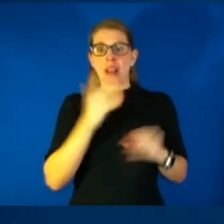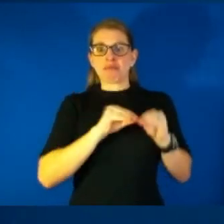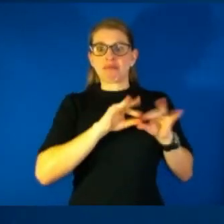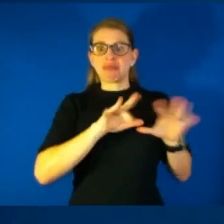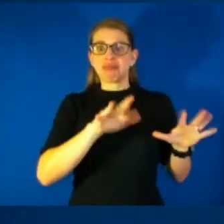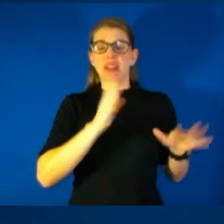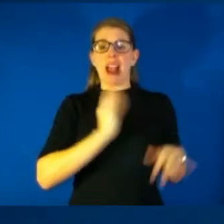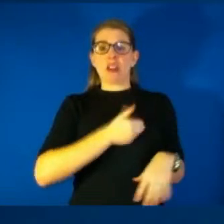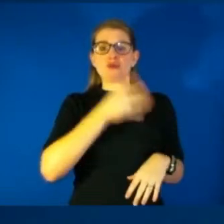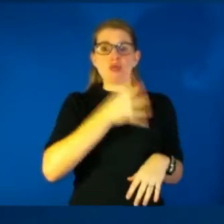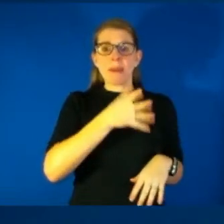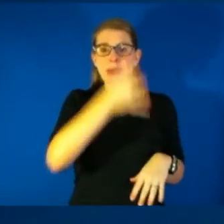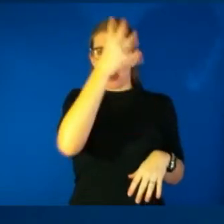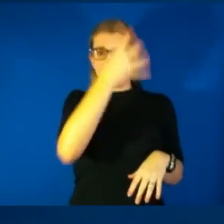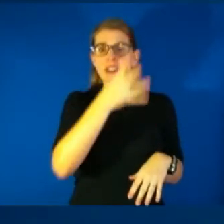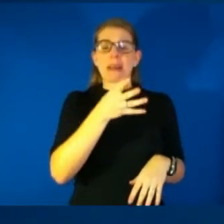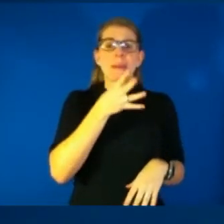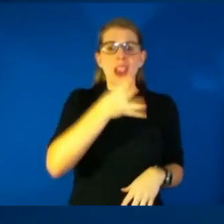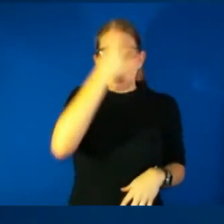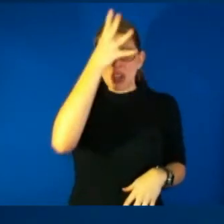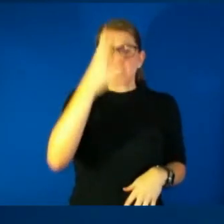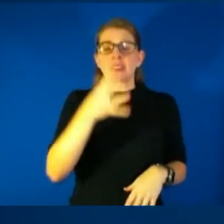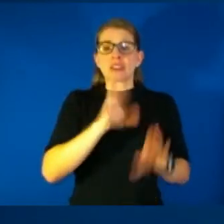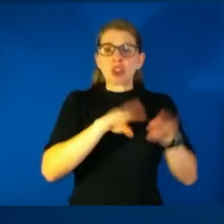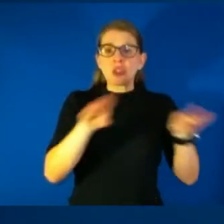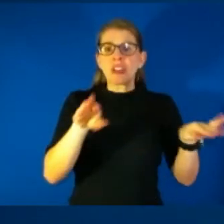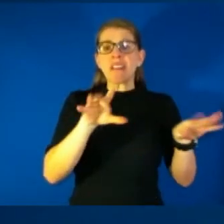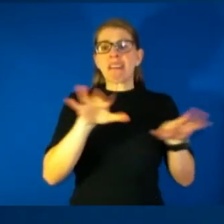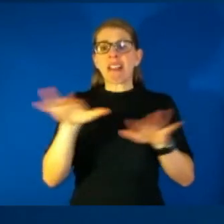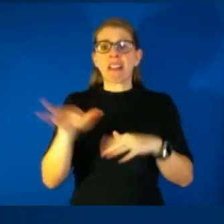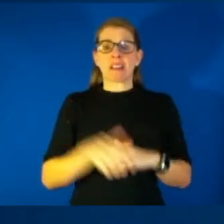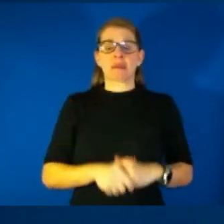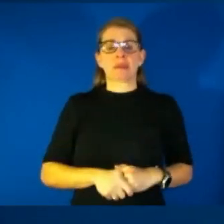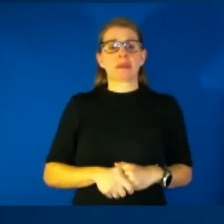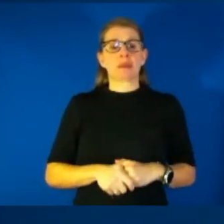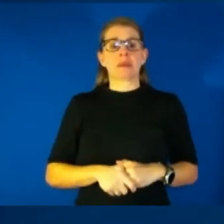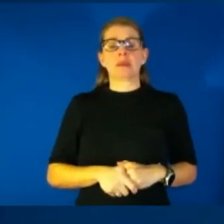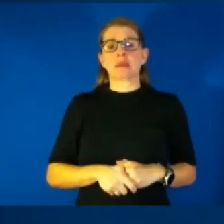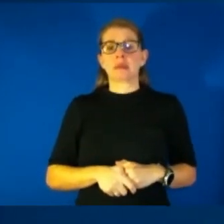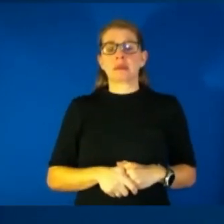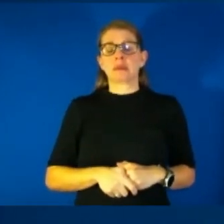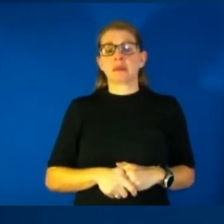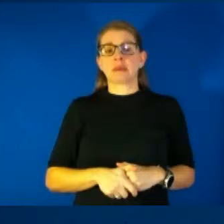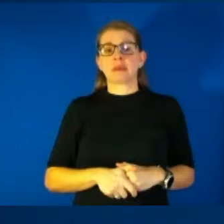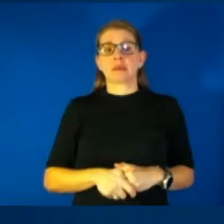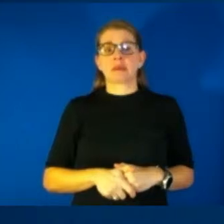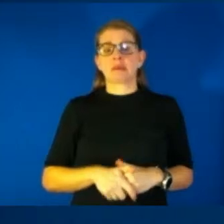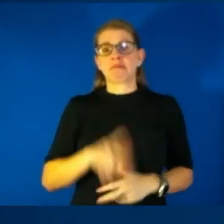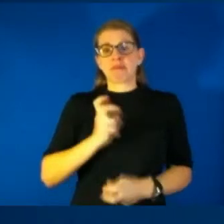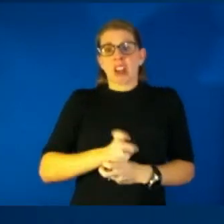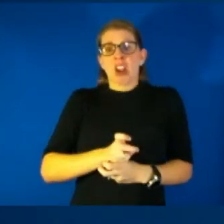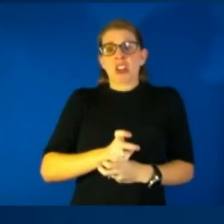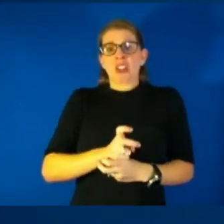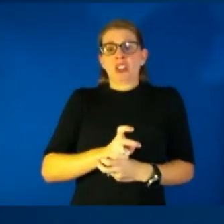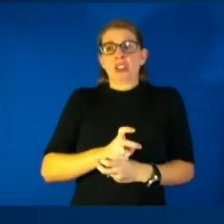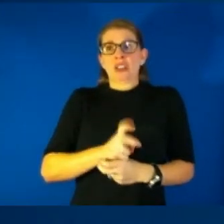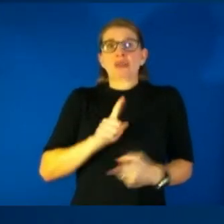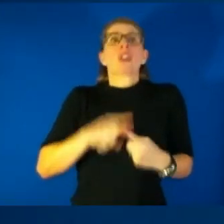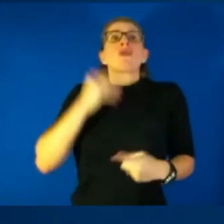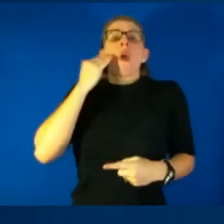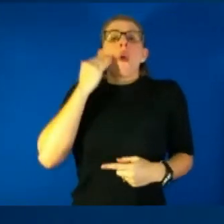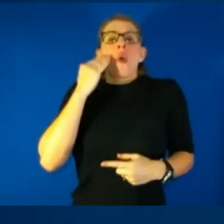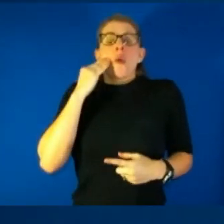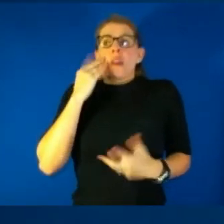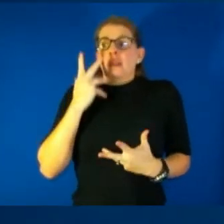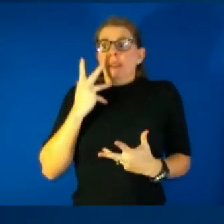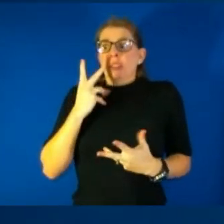parents. And yeah, it's hard to know that we're still in a very similar spot that we were almost 2